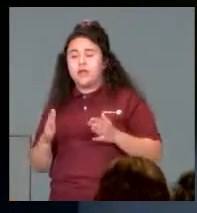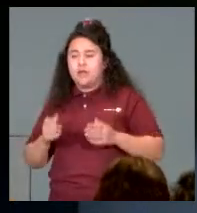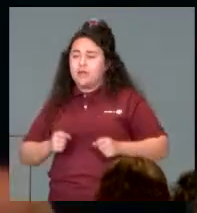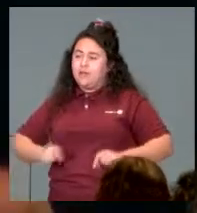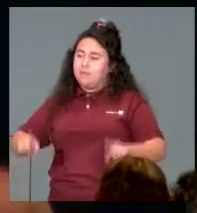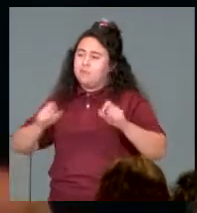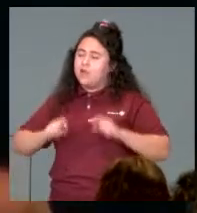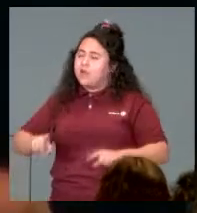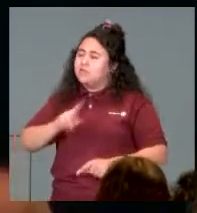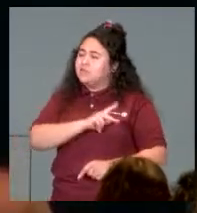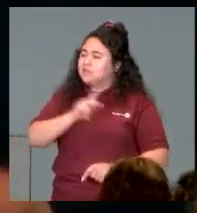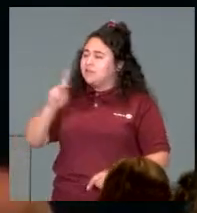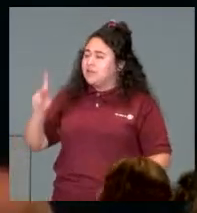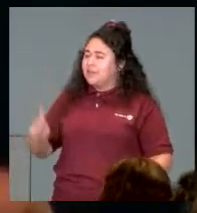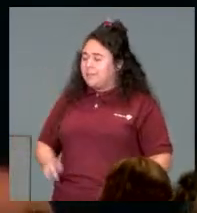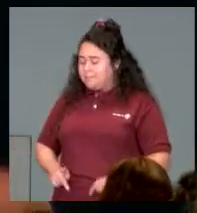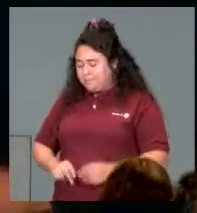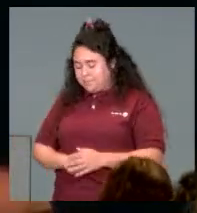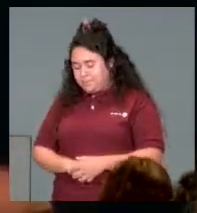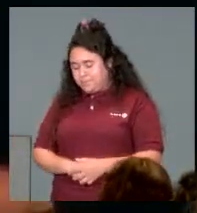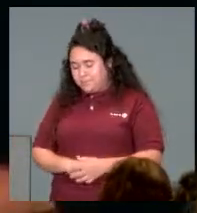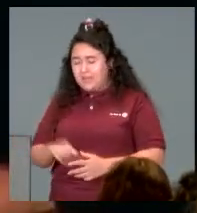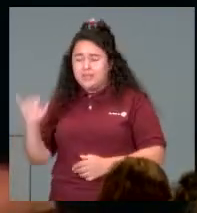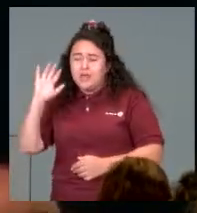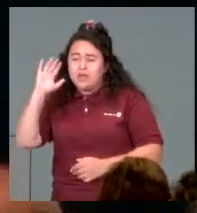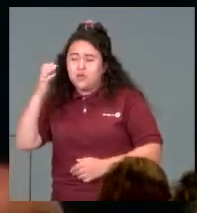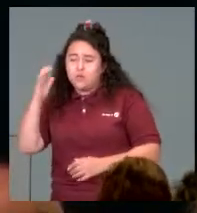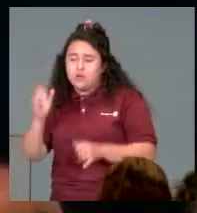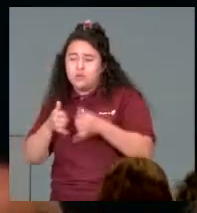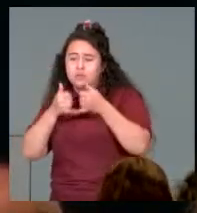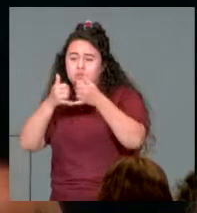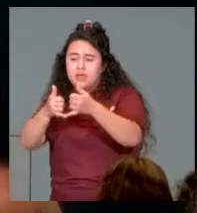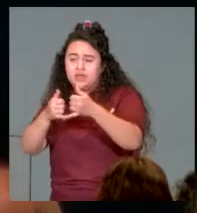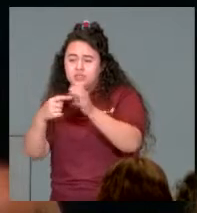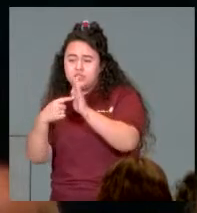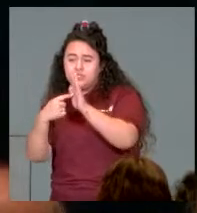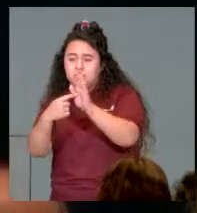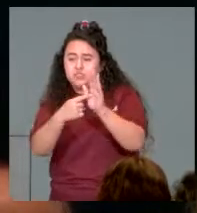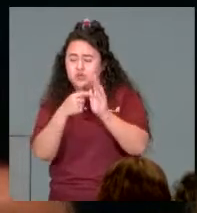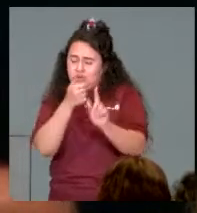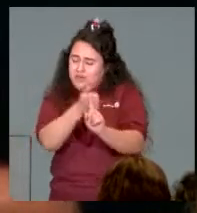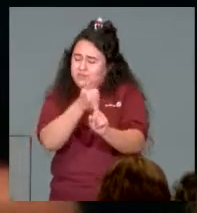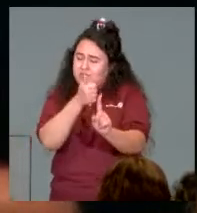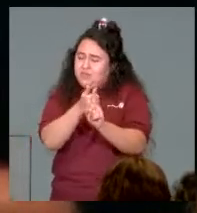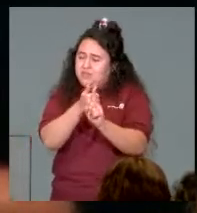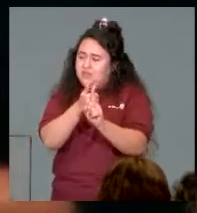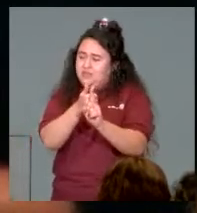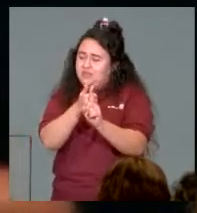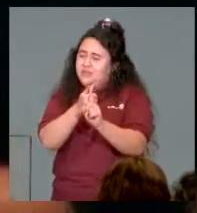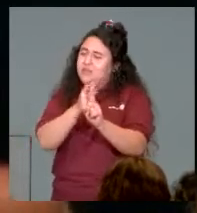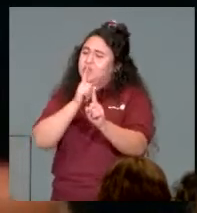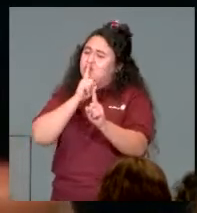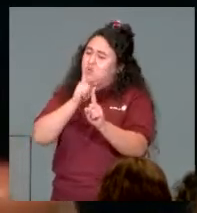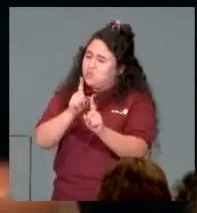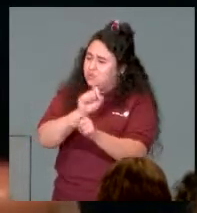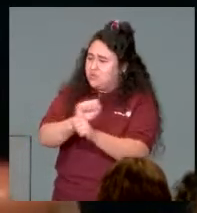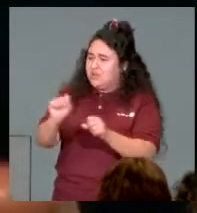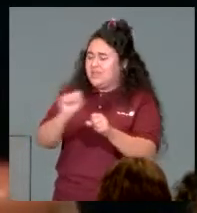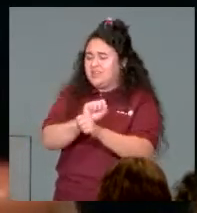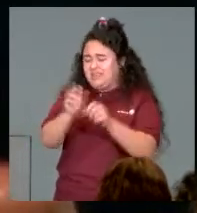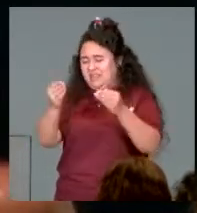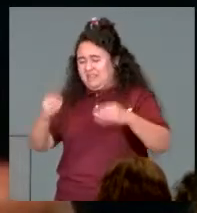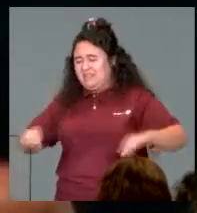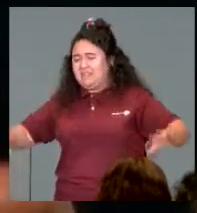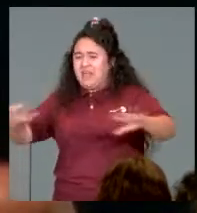king. Like a radio prize fight featuring Shango himself, man, a real hand sweeps the land of racism. May